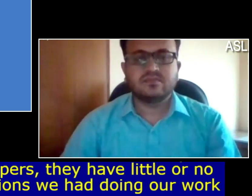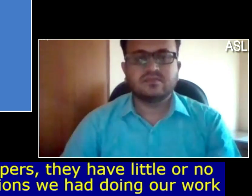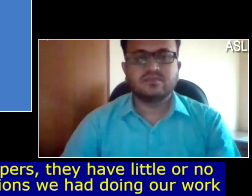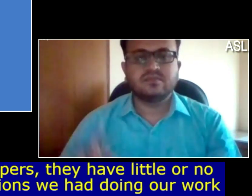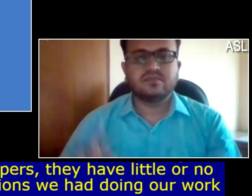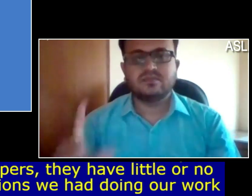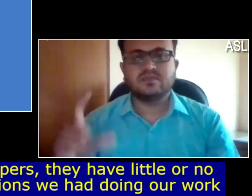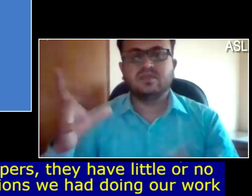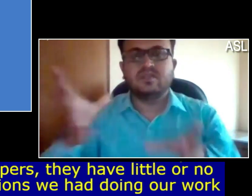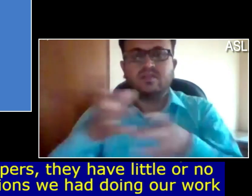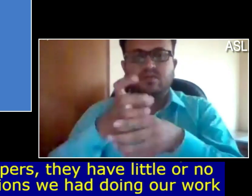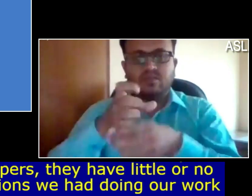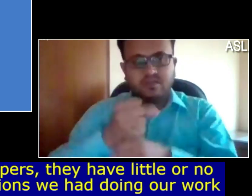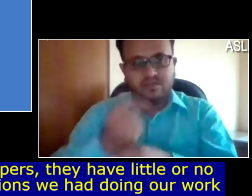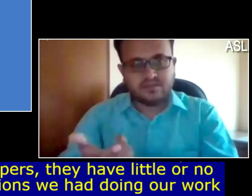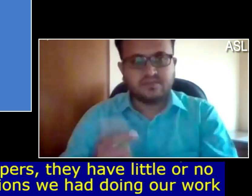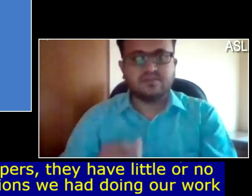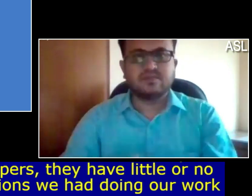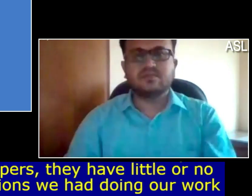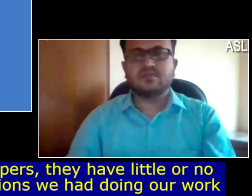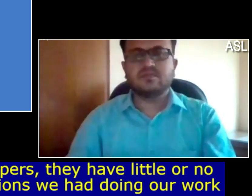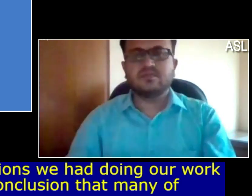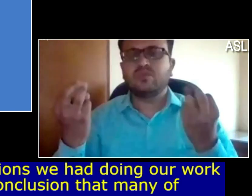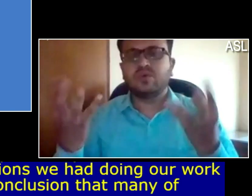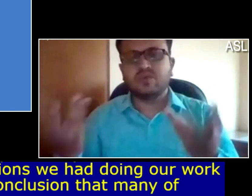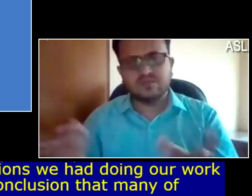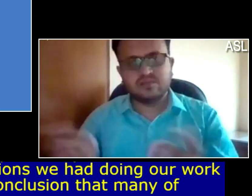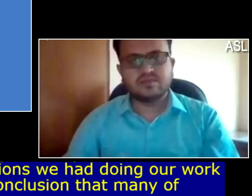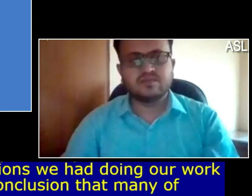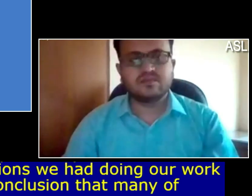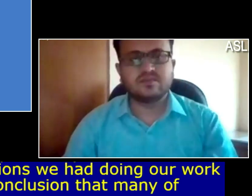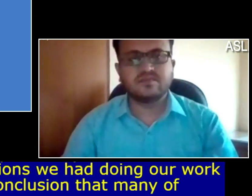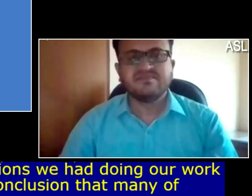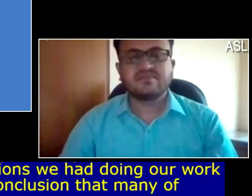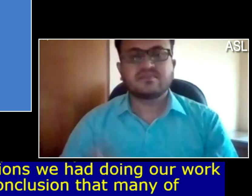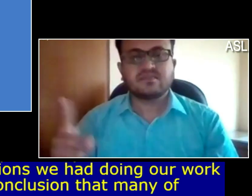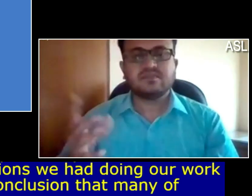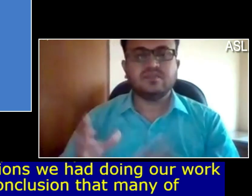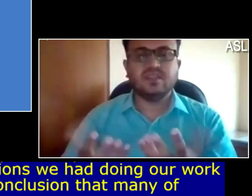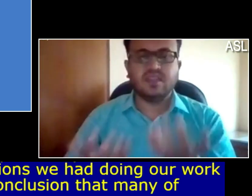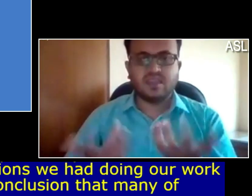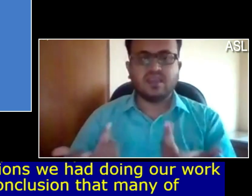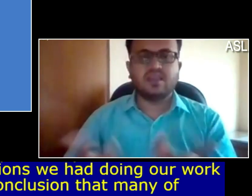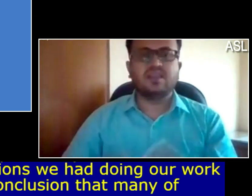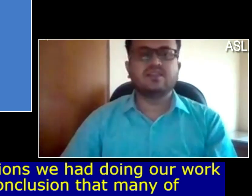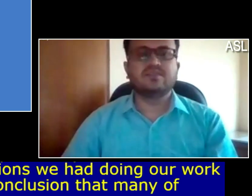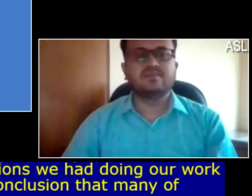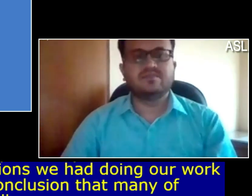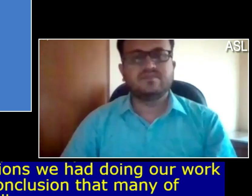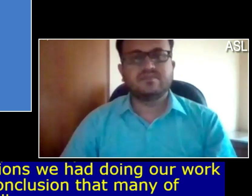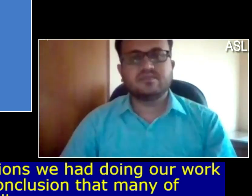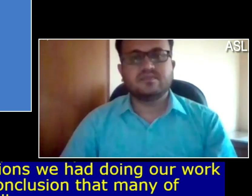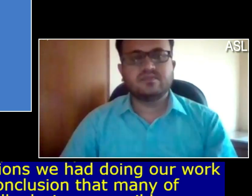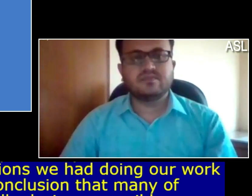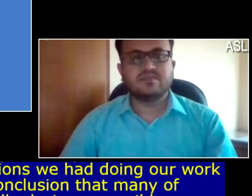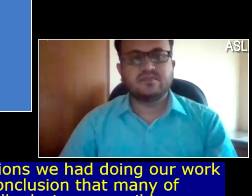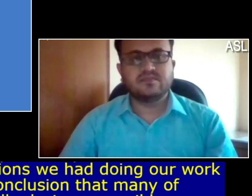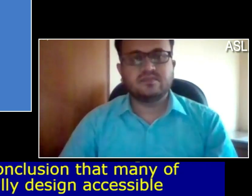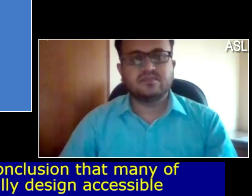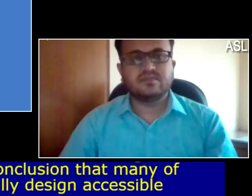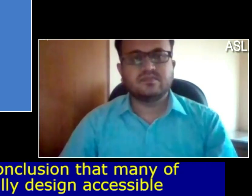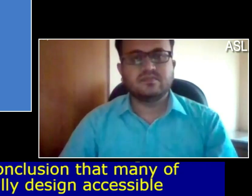that many of them even don't know that they can actually design an accessible website. You know, this was something